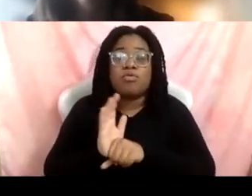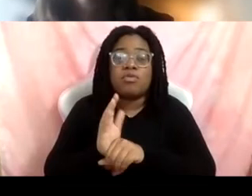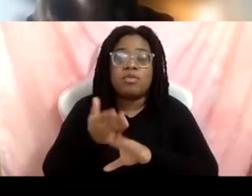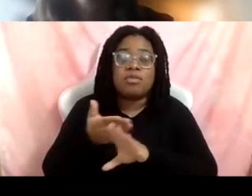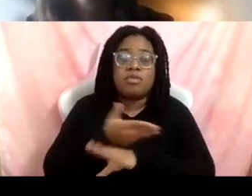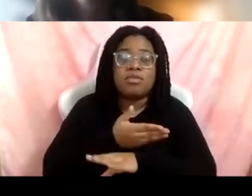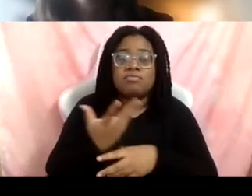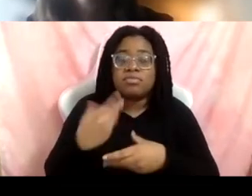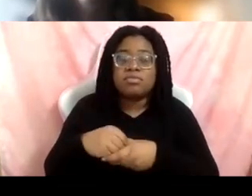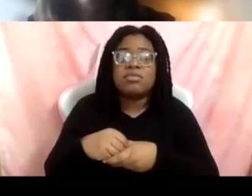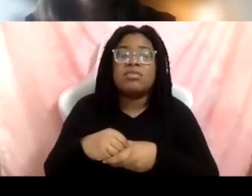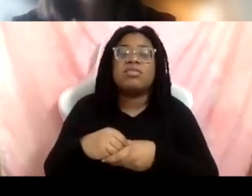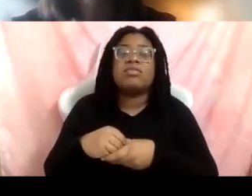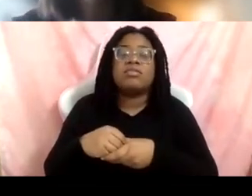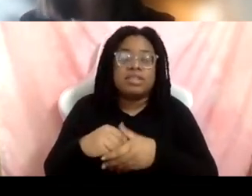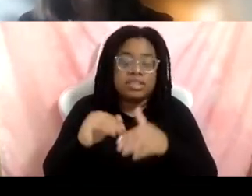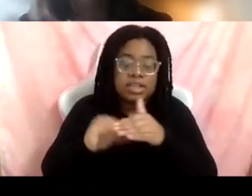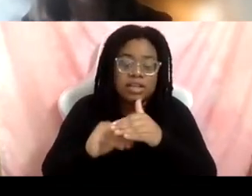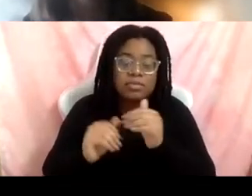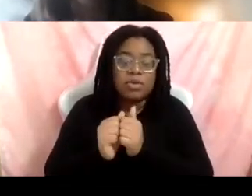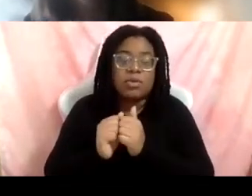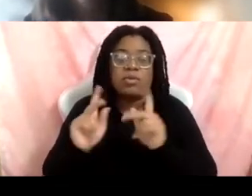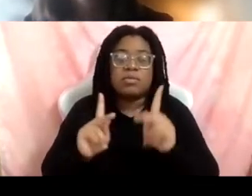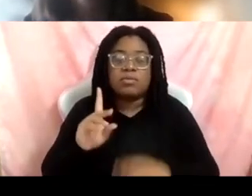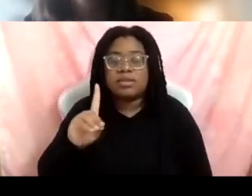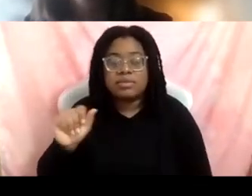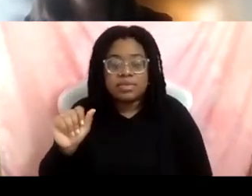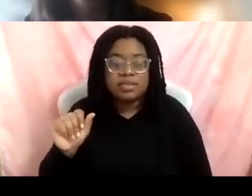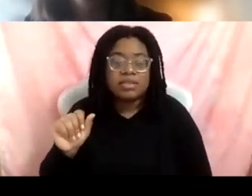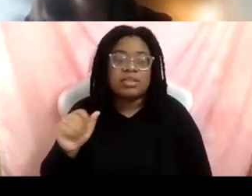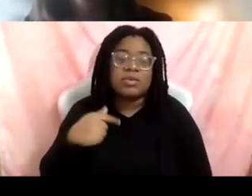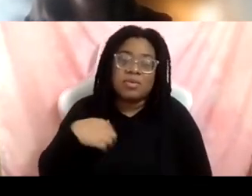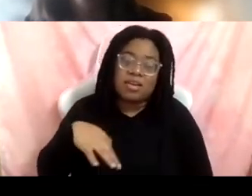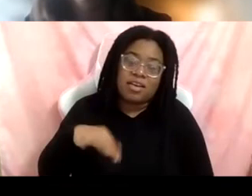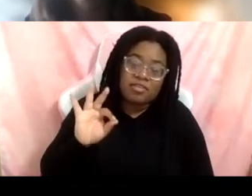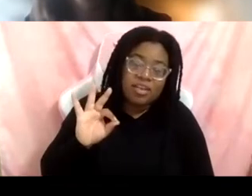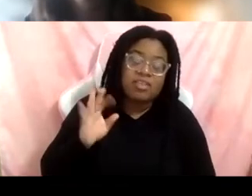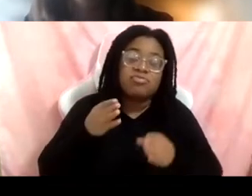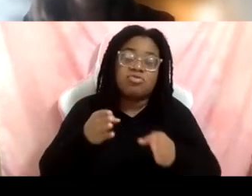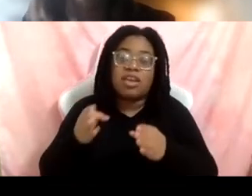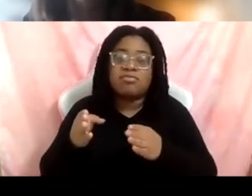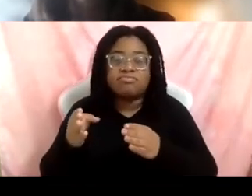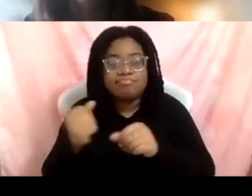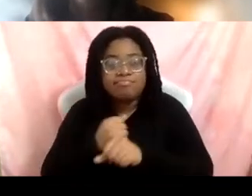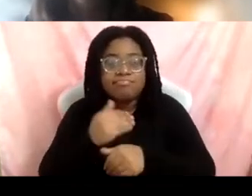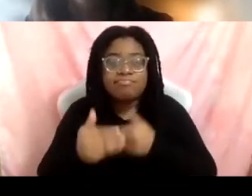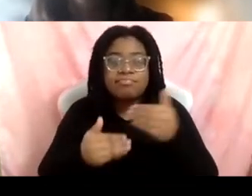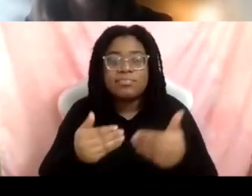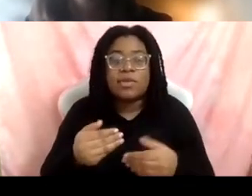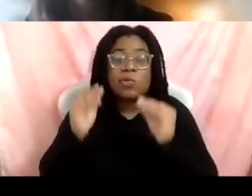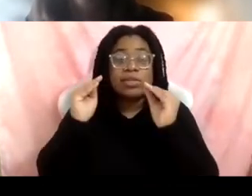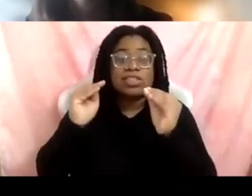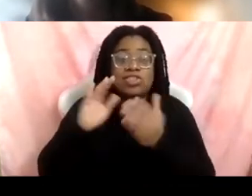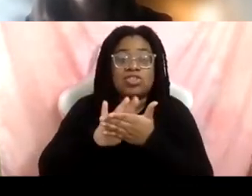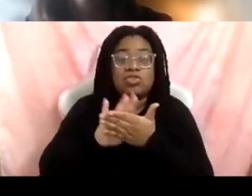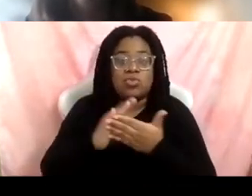including make it accessible for people with disabilities. So we are finding ways to pave the road, and kind of, I feel like we're actually teaching the